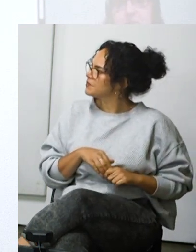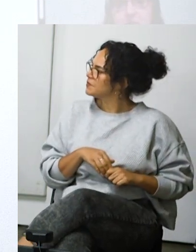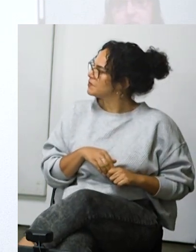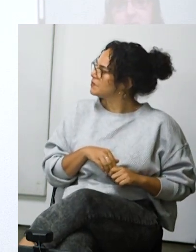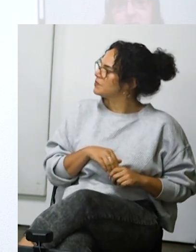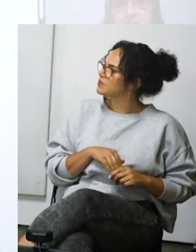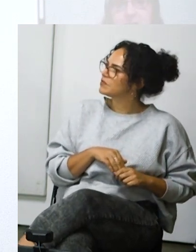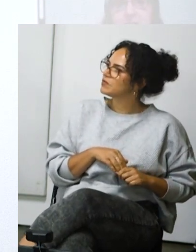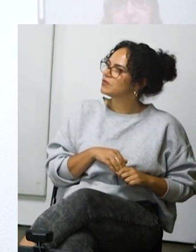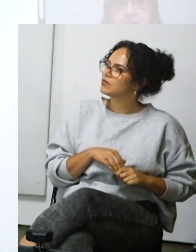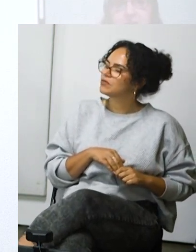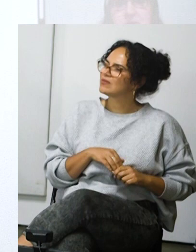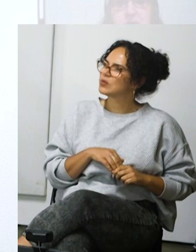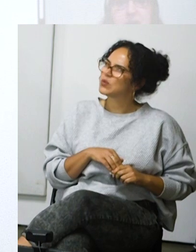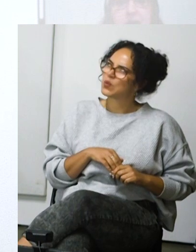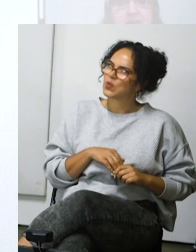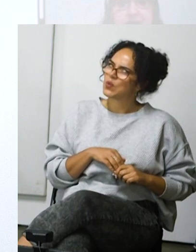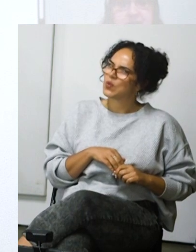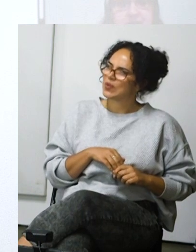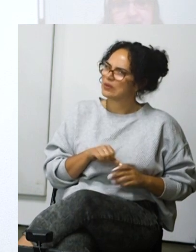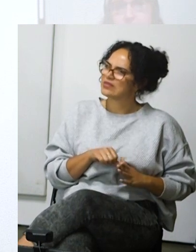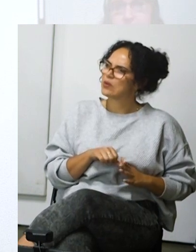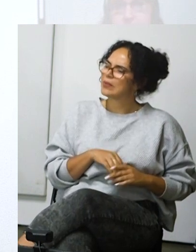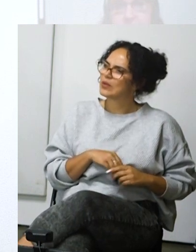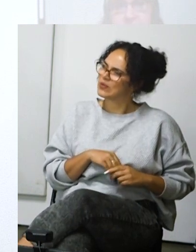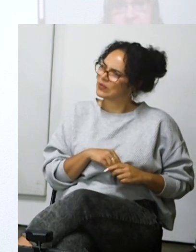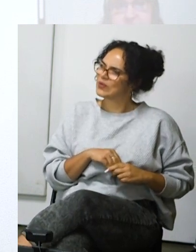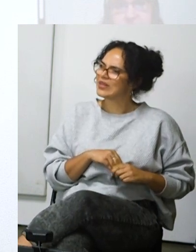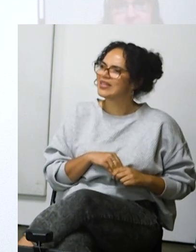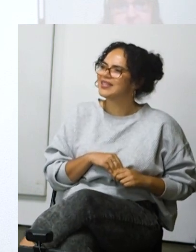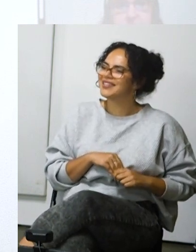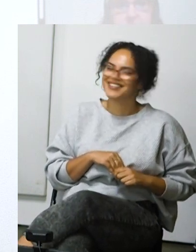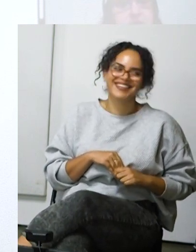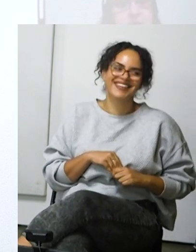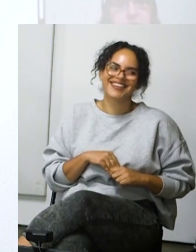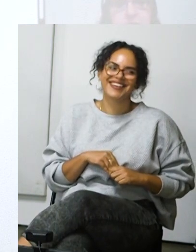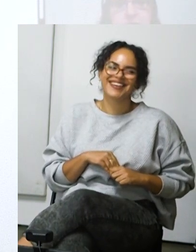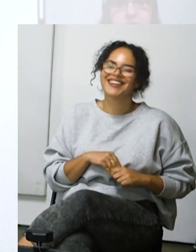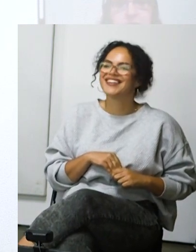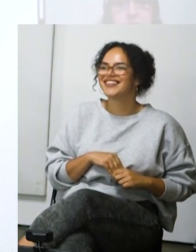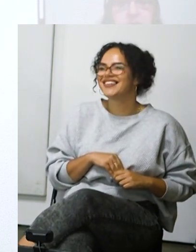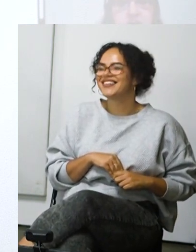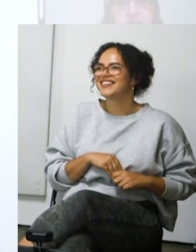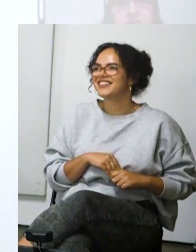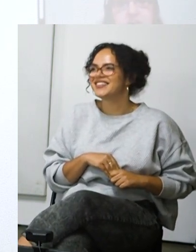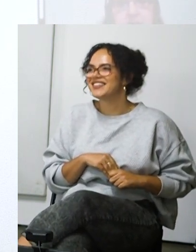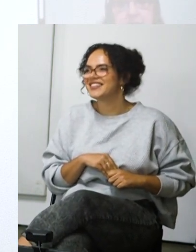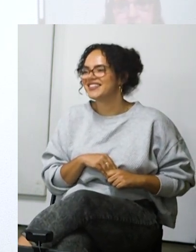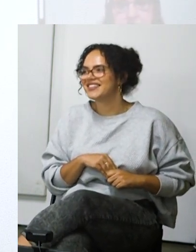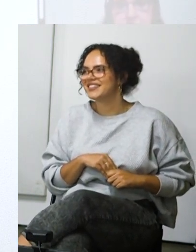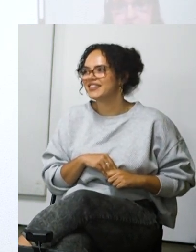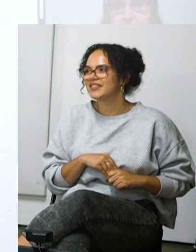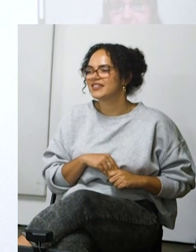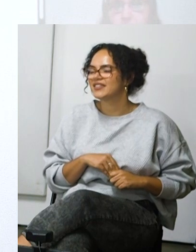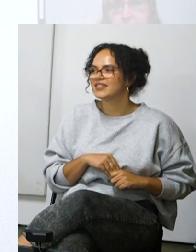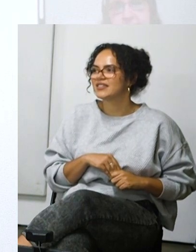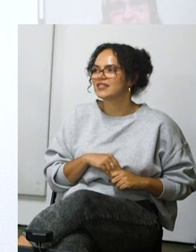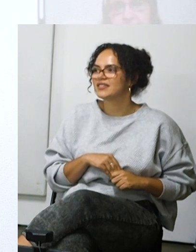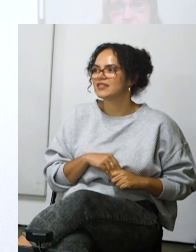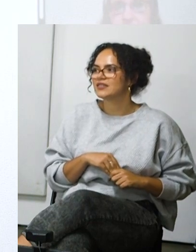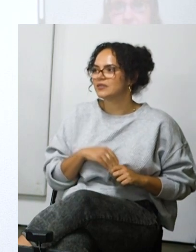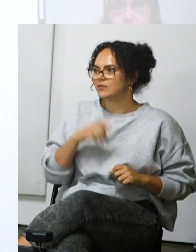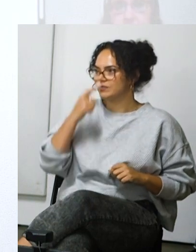still an afterthought. So your access is now being built into funding frameworks, but that doesn't actually mean